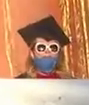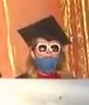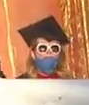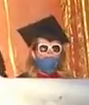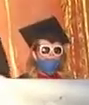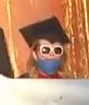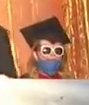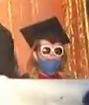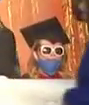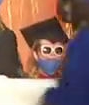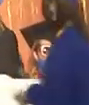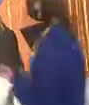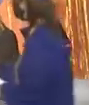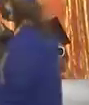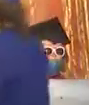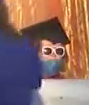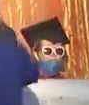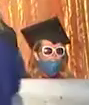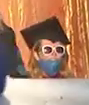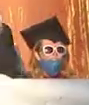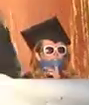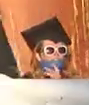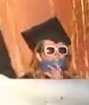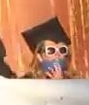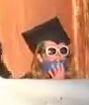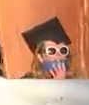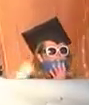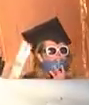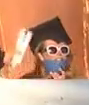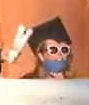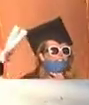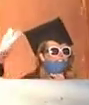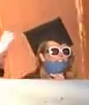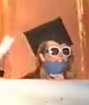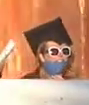Natalie Baker with high honors.